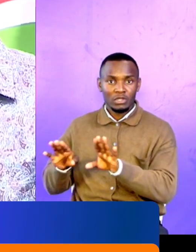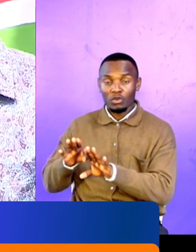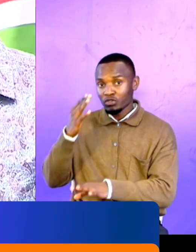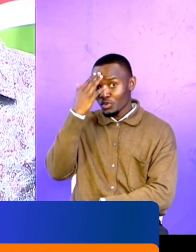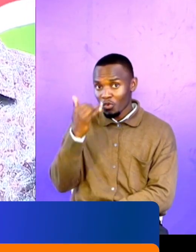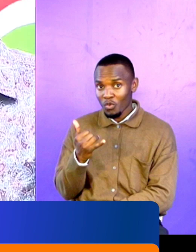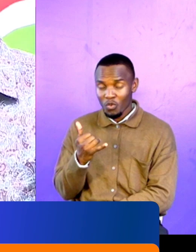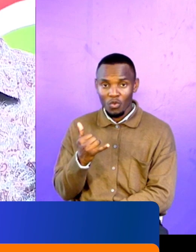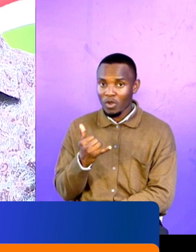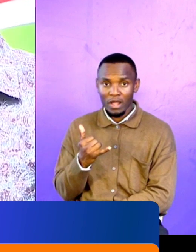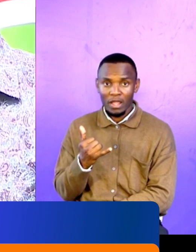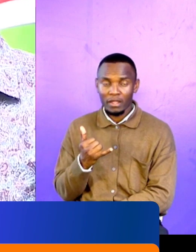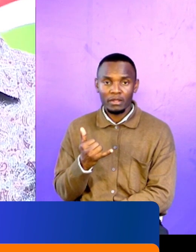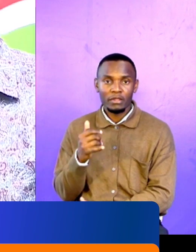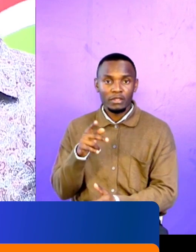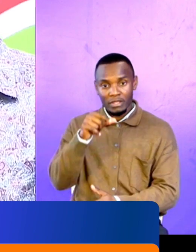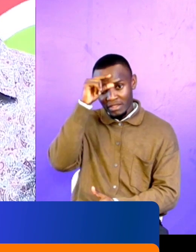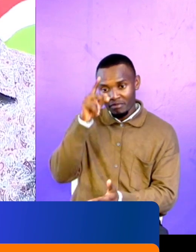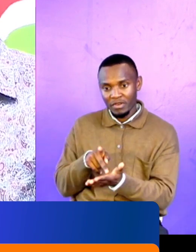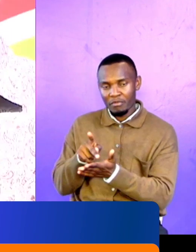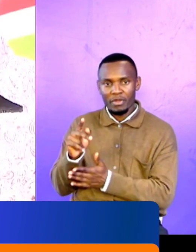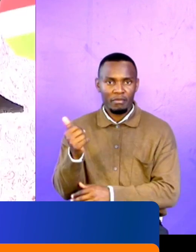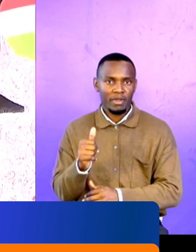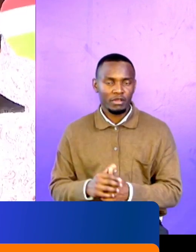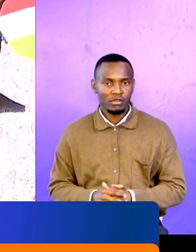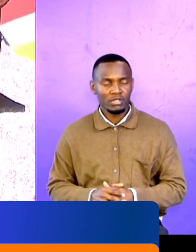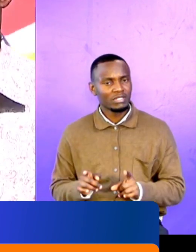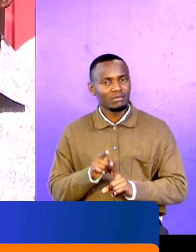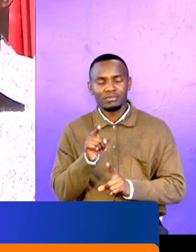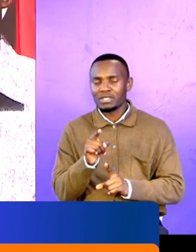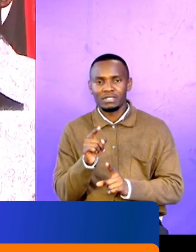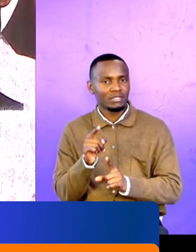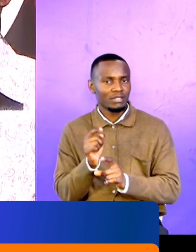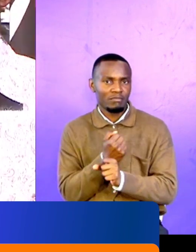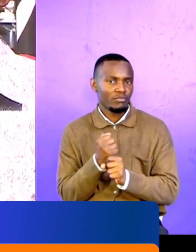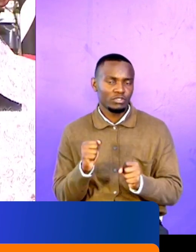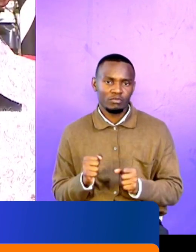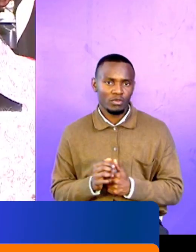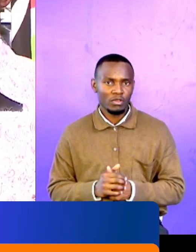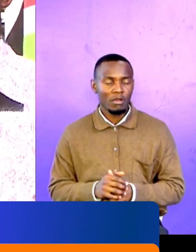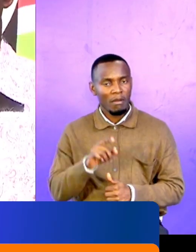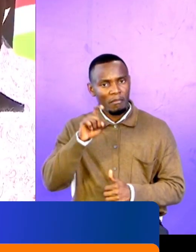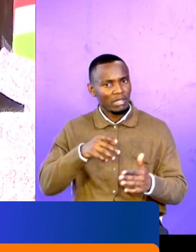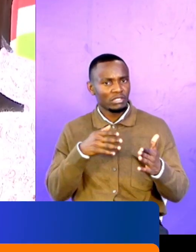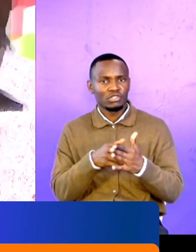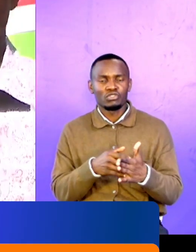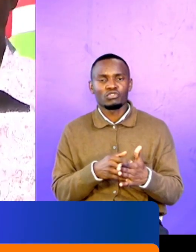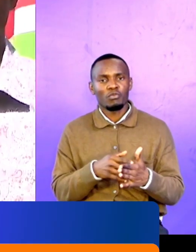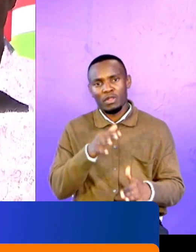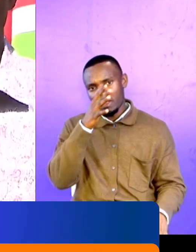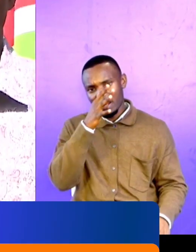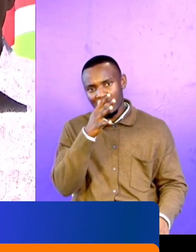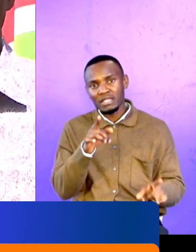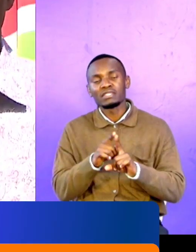unpaid genuine claims. This is inexplicable. They must stop the nonsense. And they want to build a road through Karura.